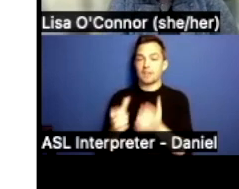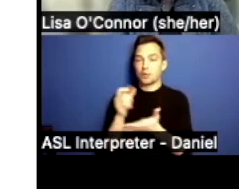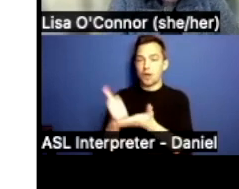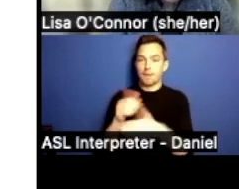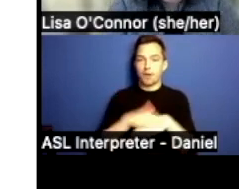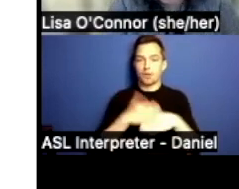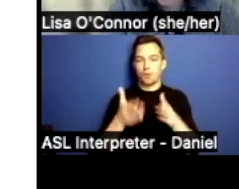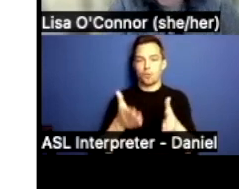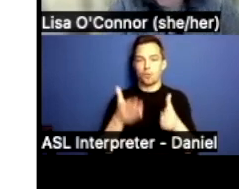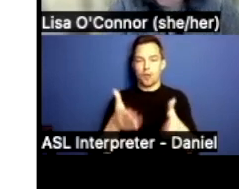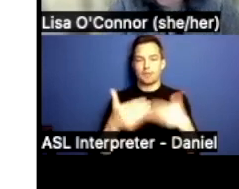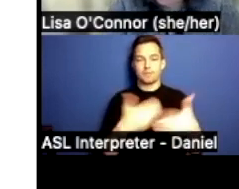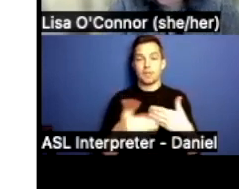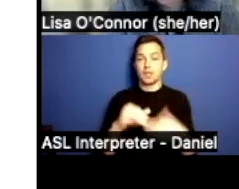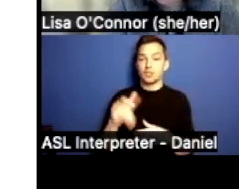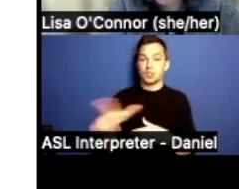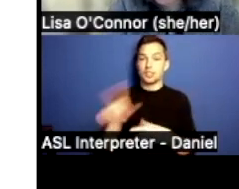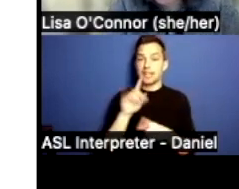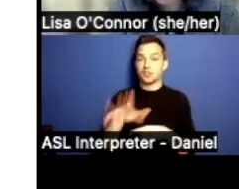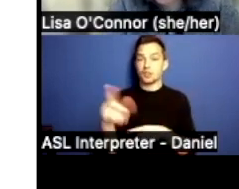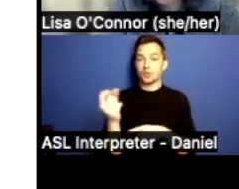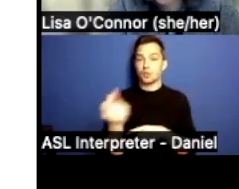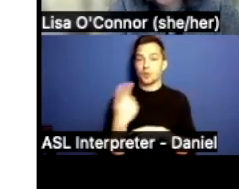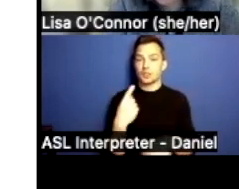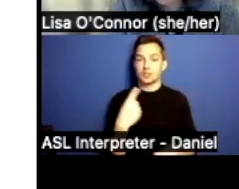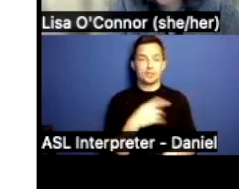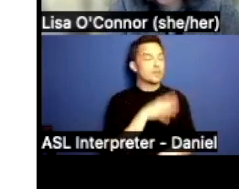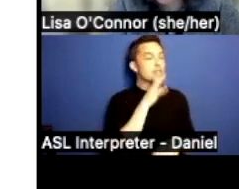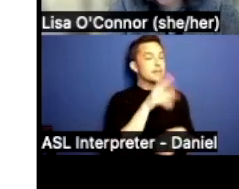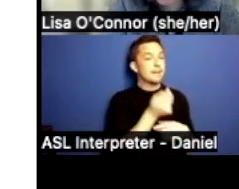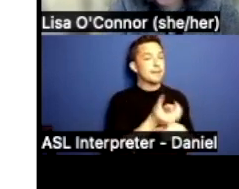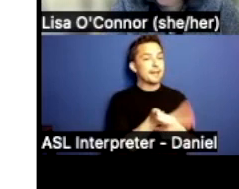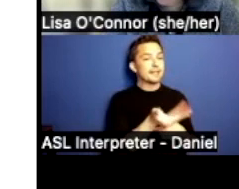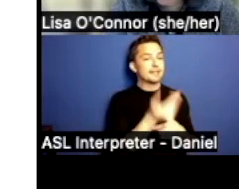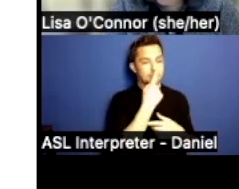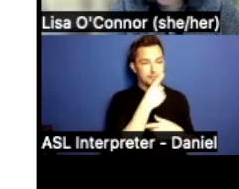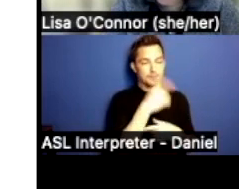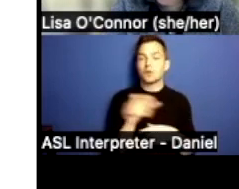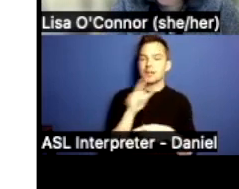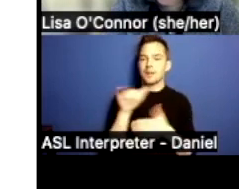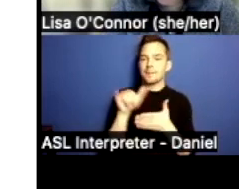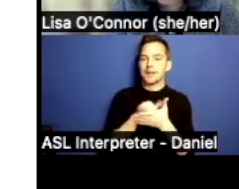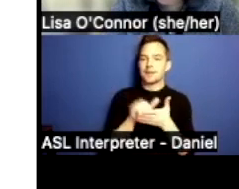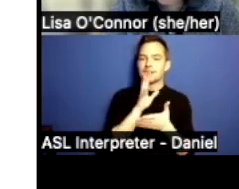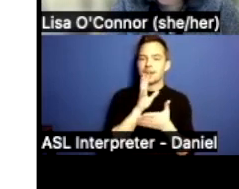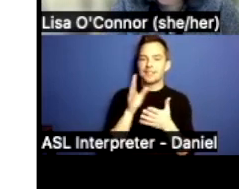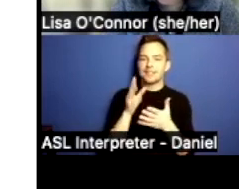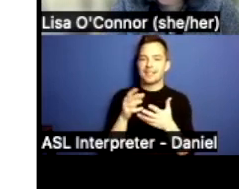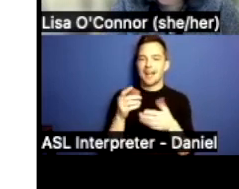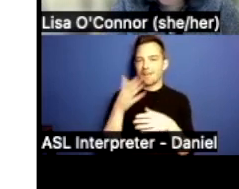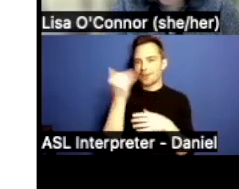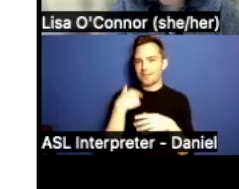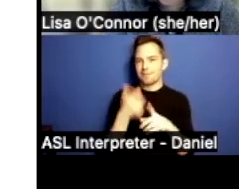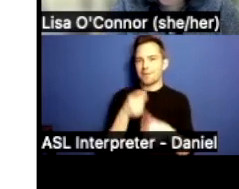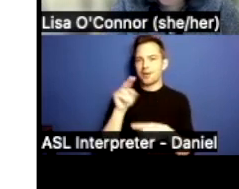answer your question, Jill. Can you slow down a little bit? Oh, yeah, sorry. My New York talking is coming out. I forget I'm from North Carolina.